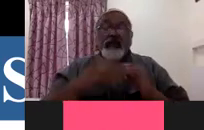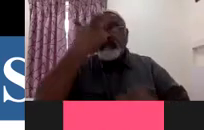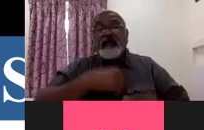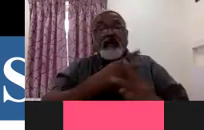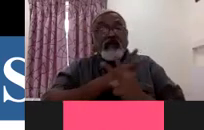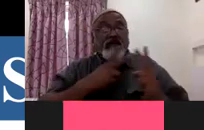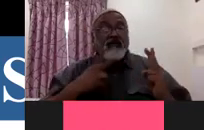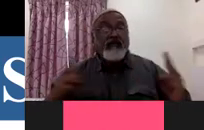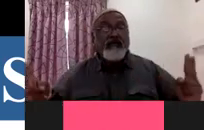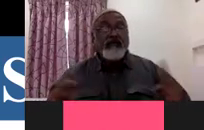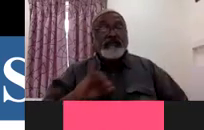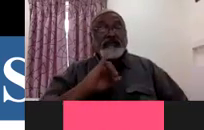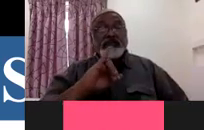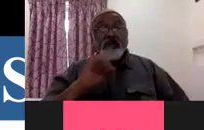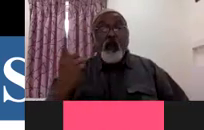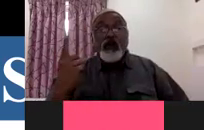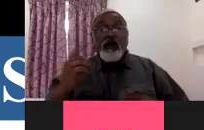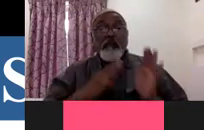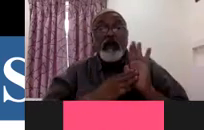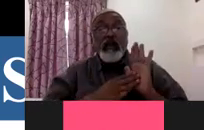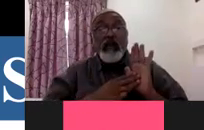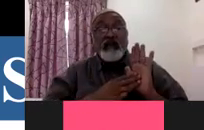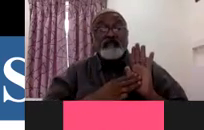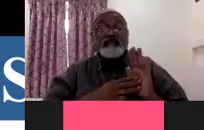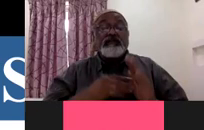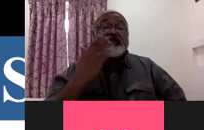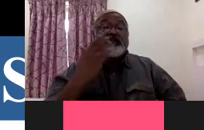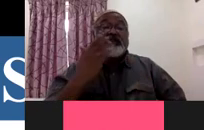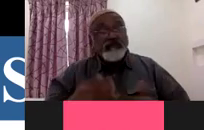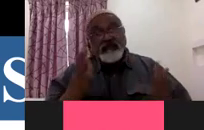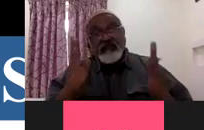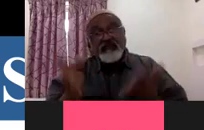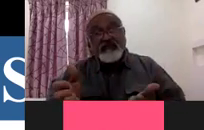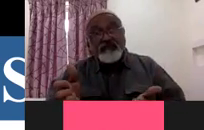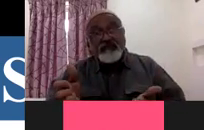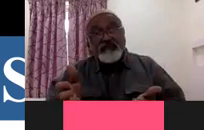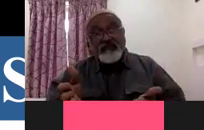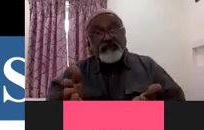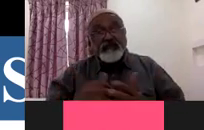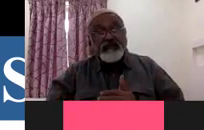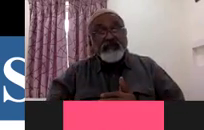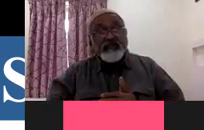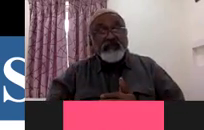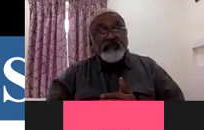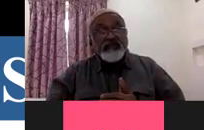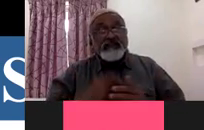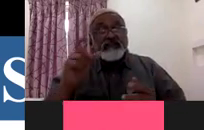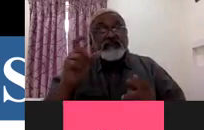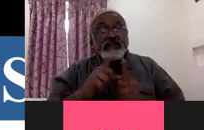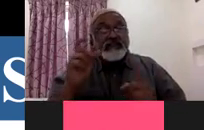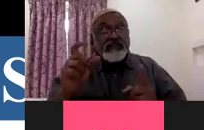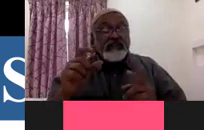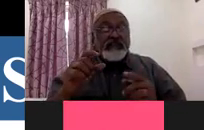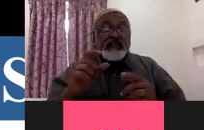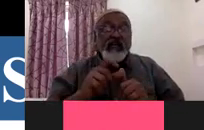US has 61 million as per their, you know, whatever the CDC data, this is Center for Disease Control data, which is talks